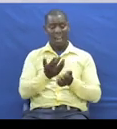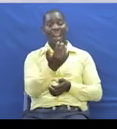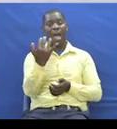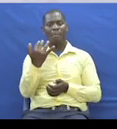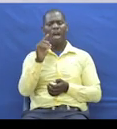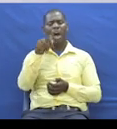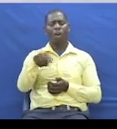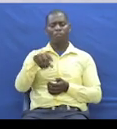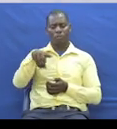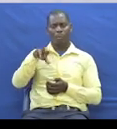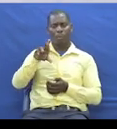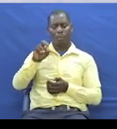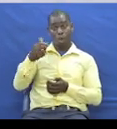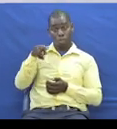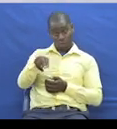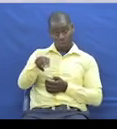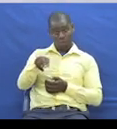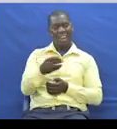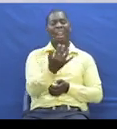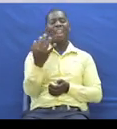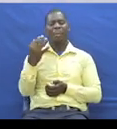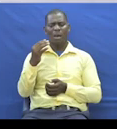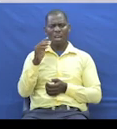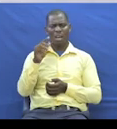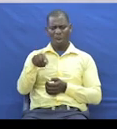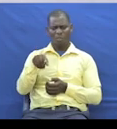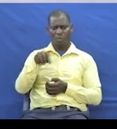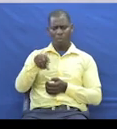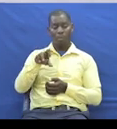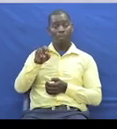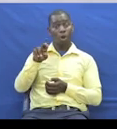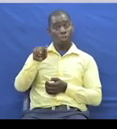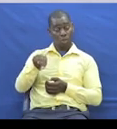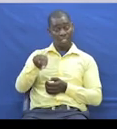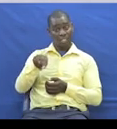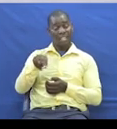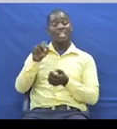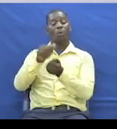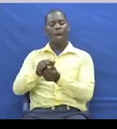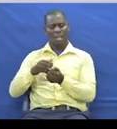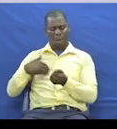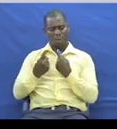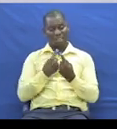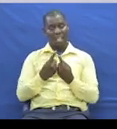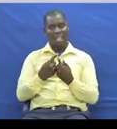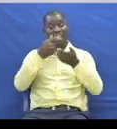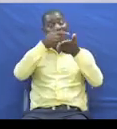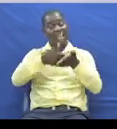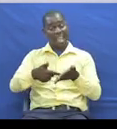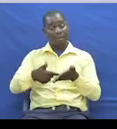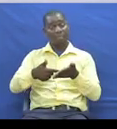of protons. The number of protons is the one which is going to tell us what is the name of